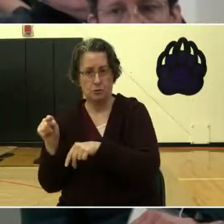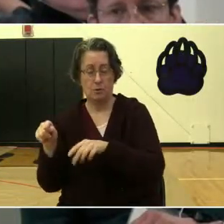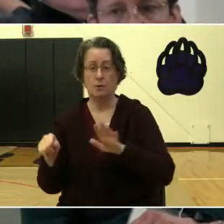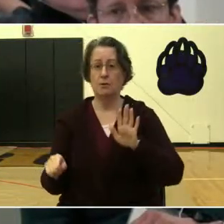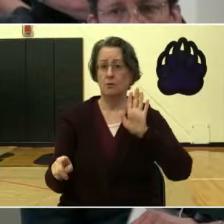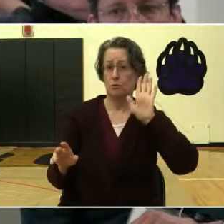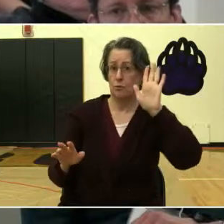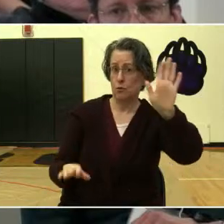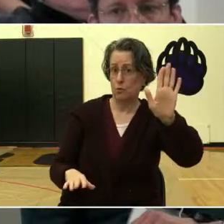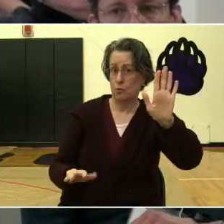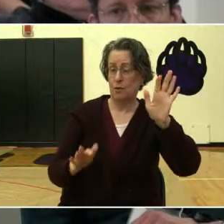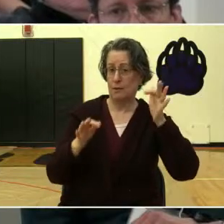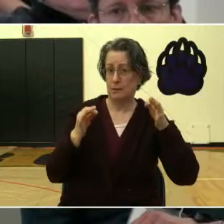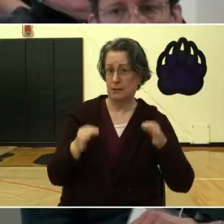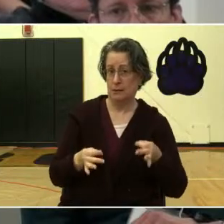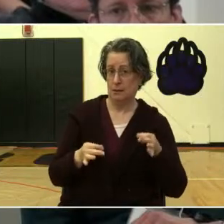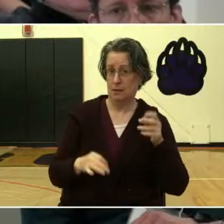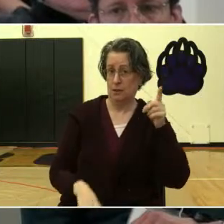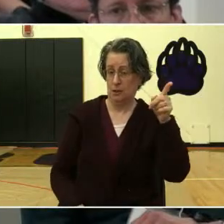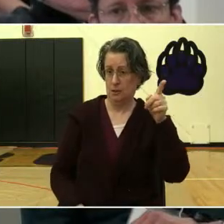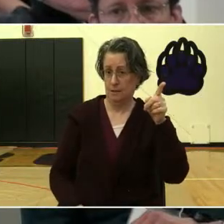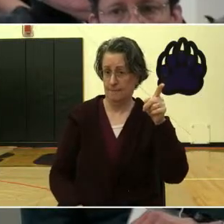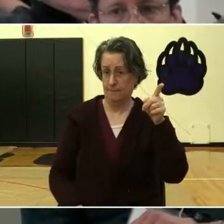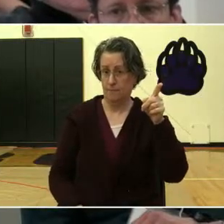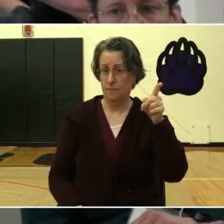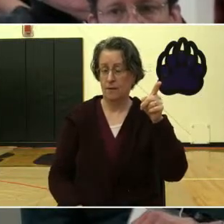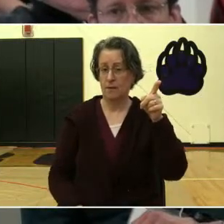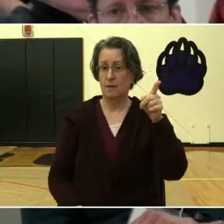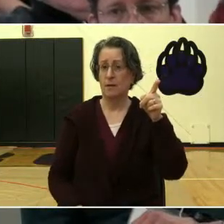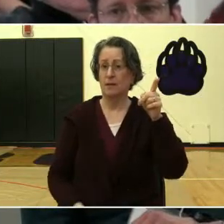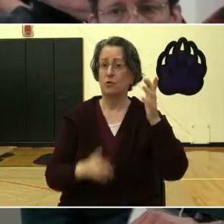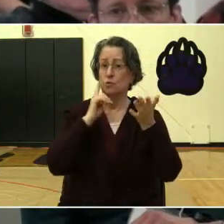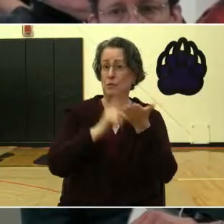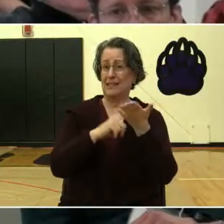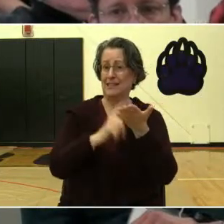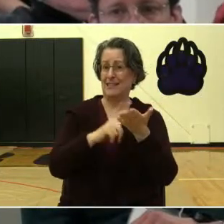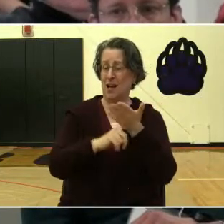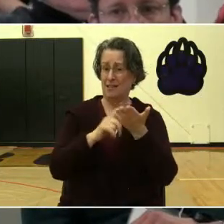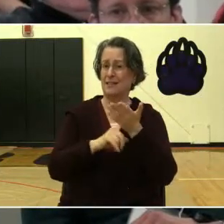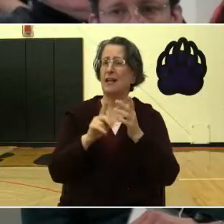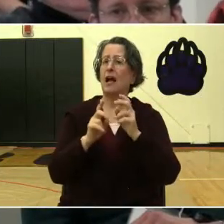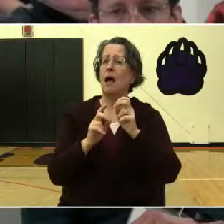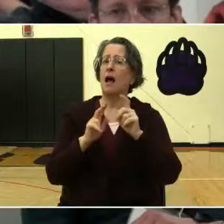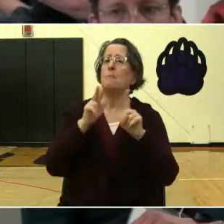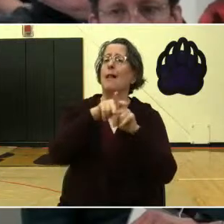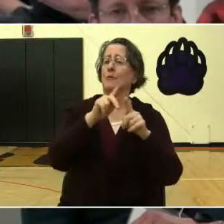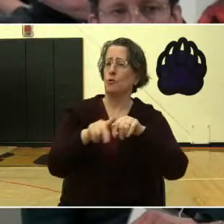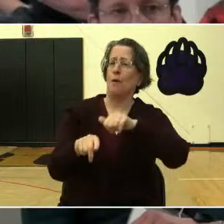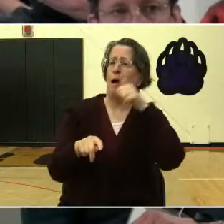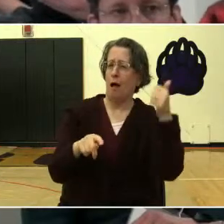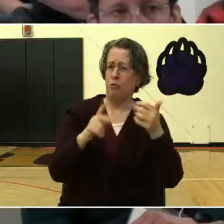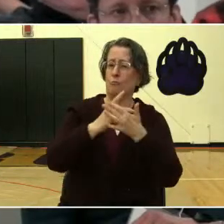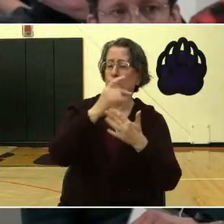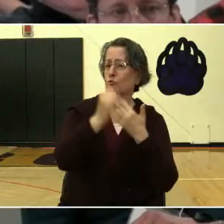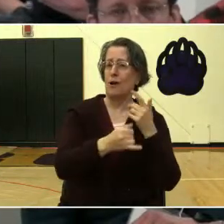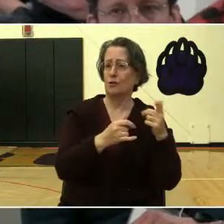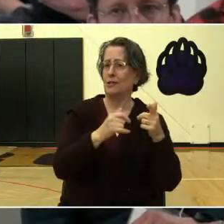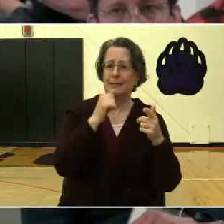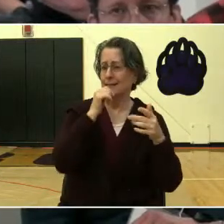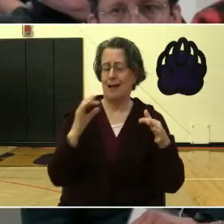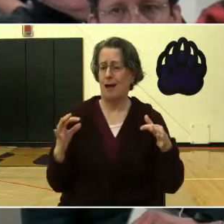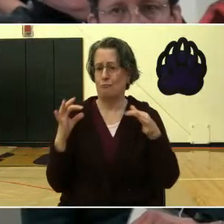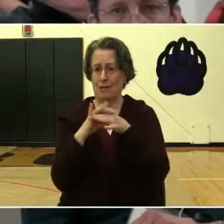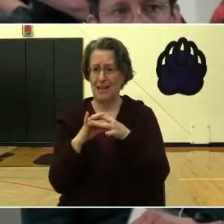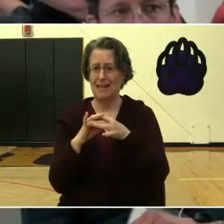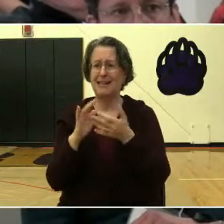decision if I is that the different use that that it's a different use makes it not ger main the amount stays the same